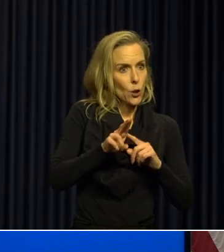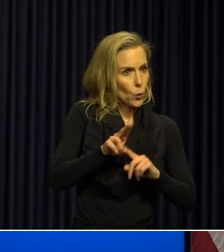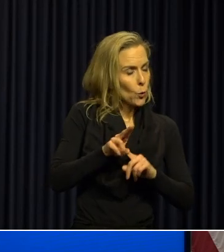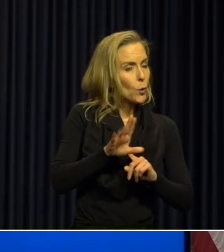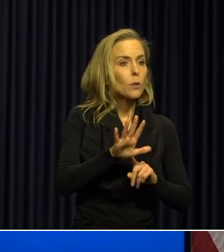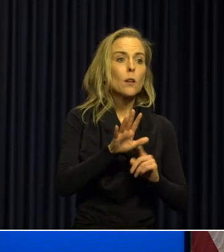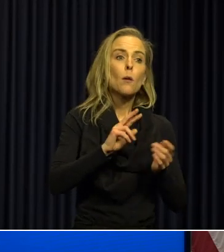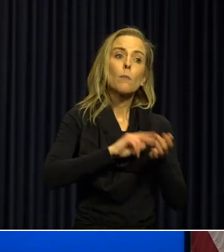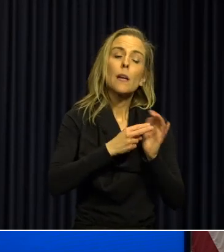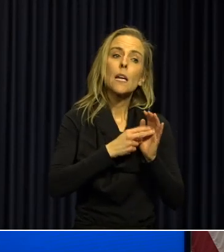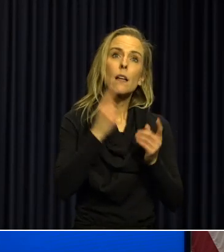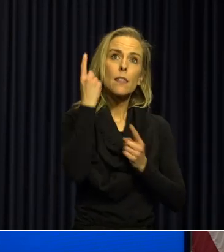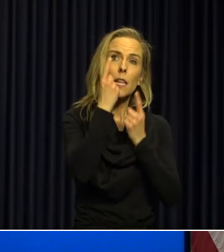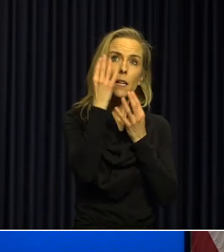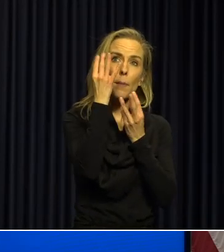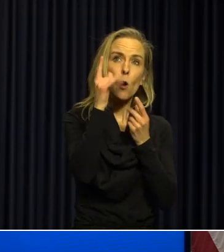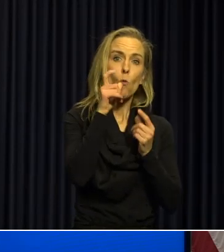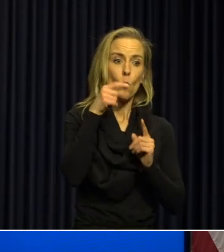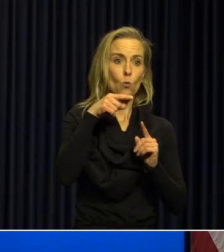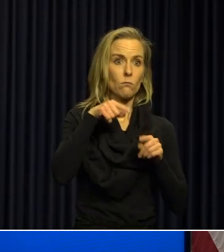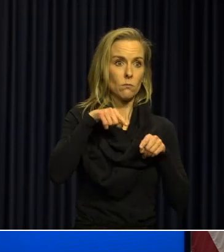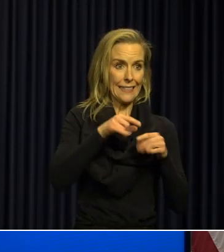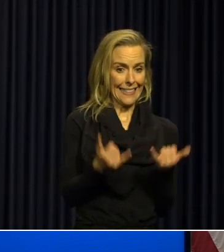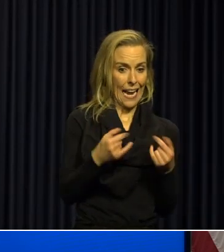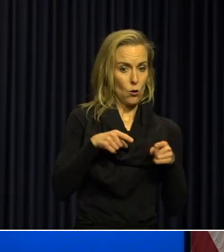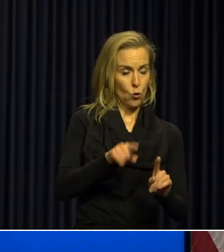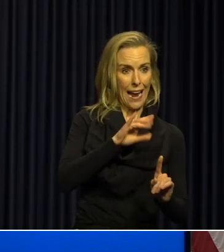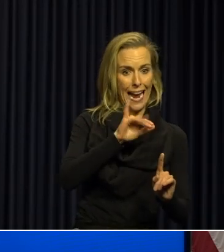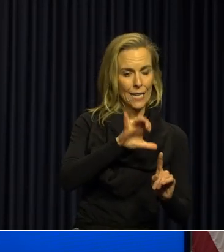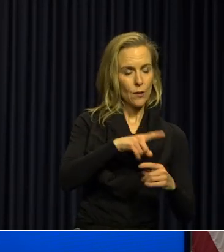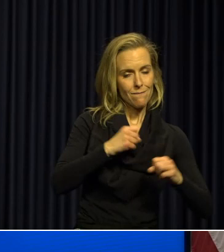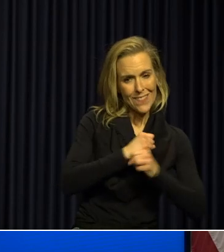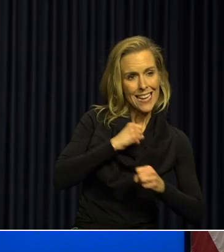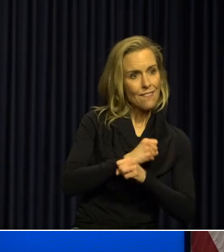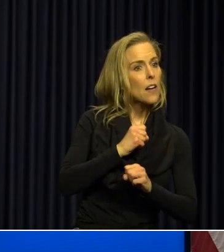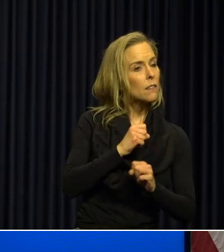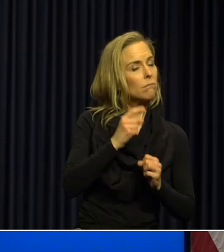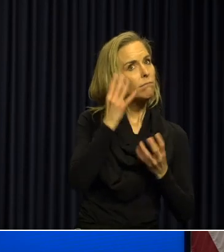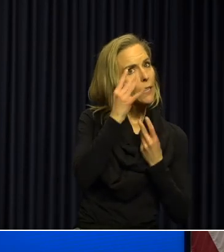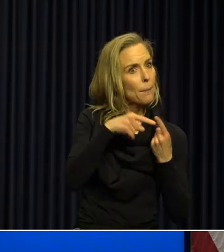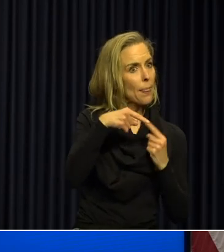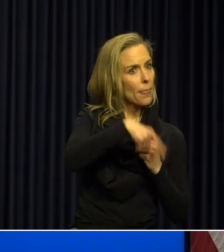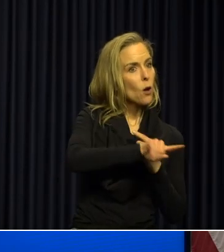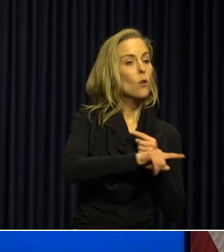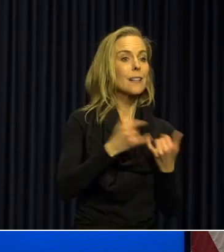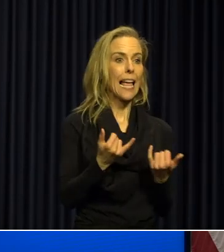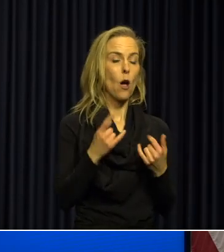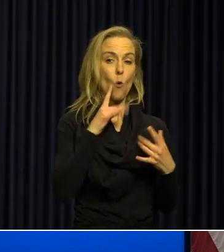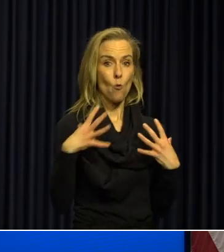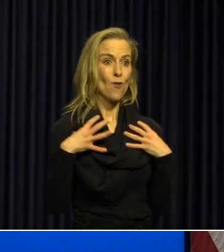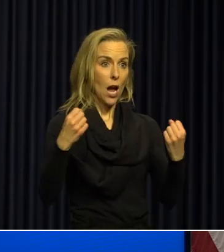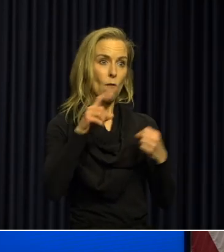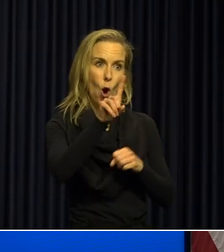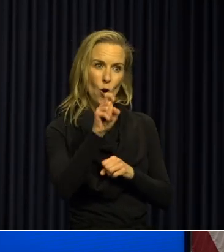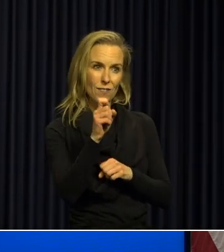that are in the ICU fighting. And finally, our number recovered. We're now over 1,500.